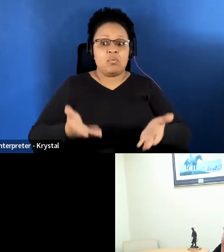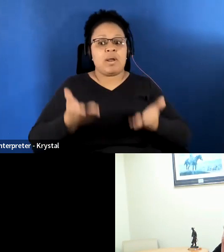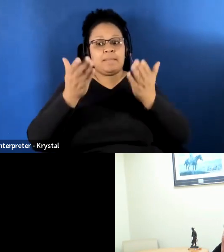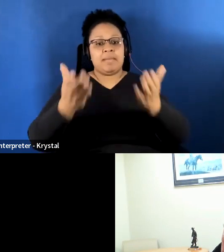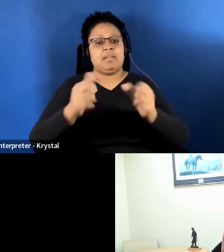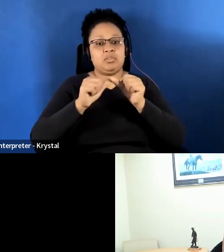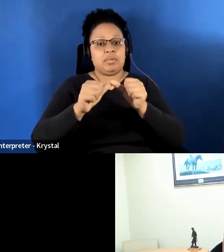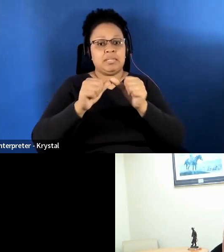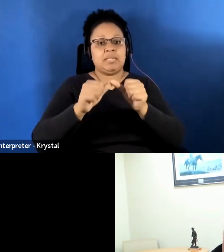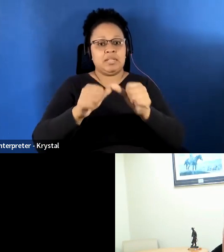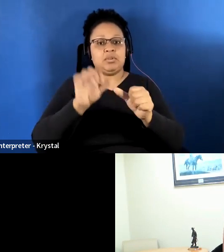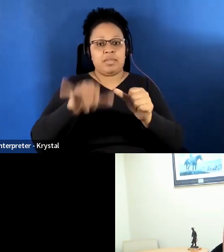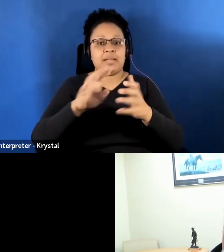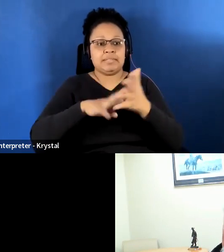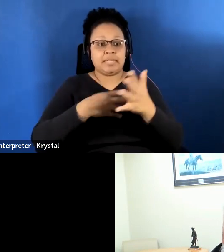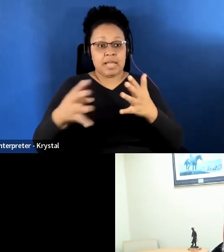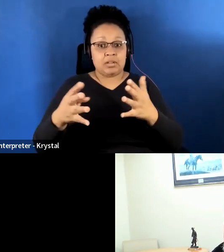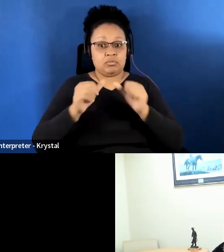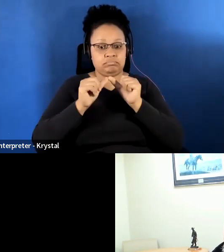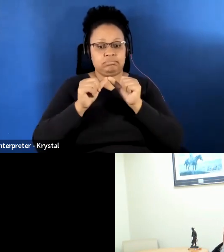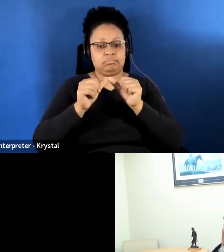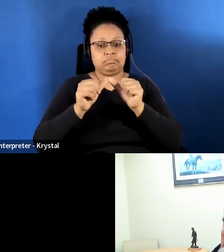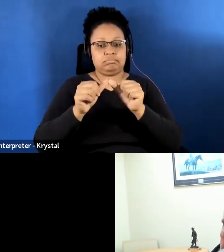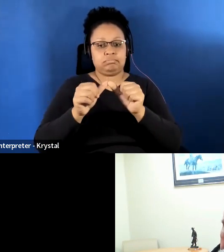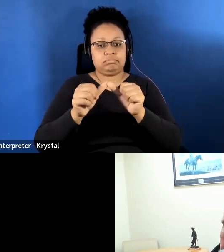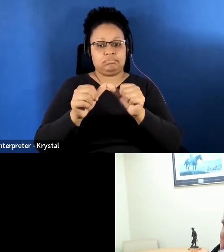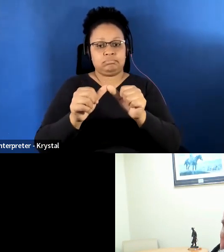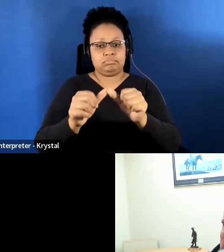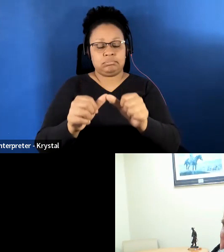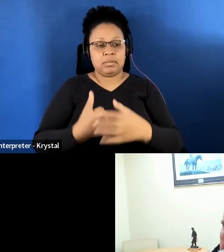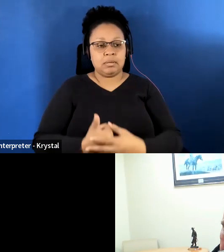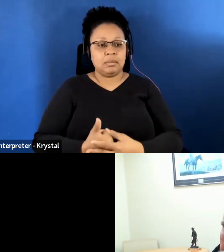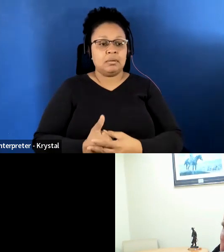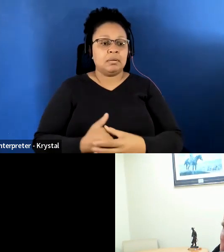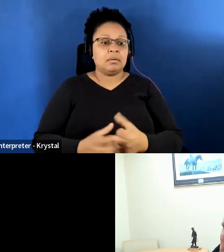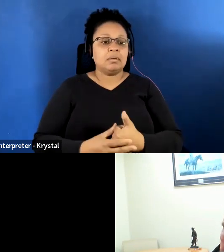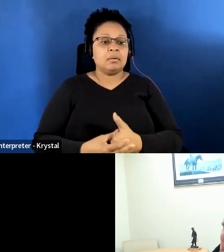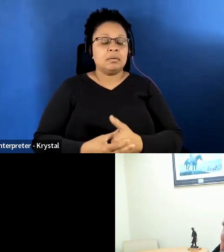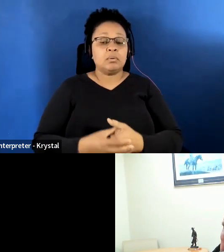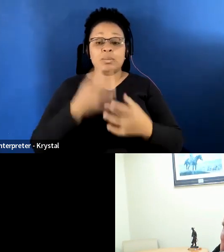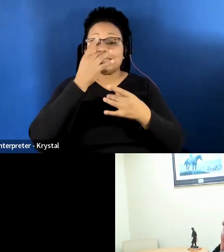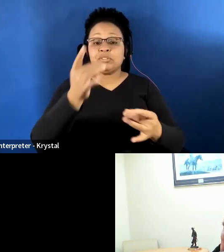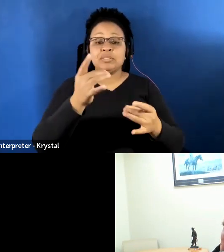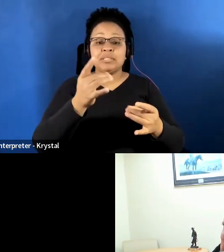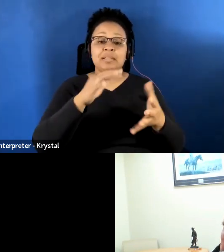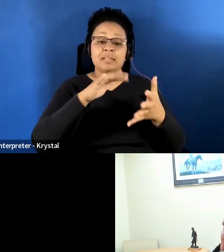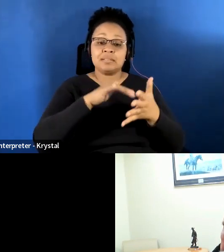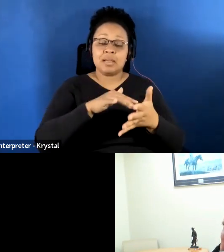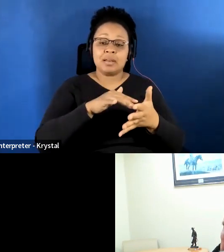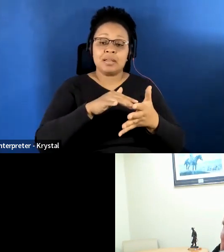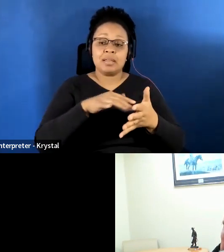to continue that schedule long-term. What was really interesting too about this study is that what